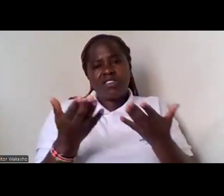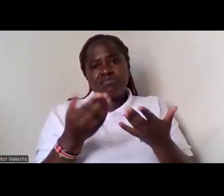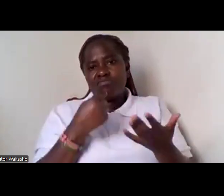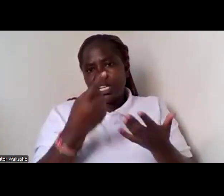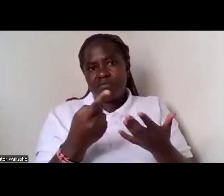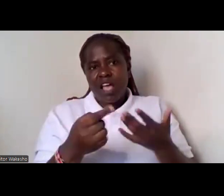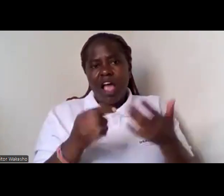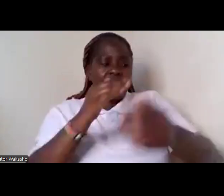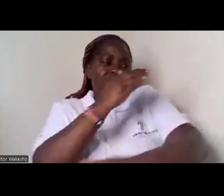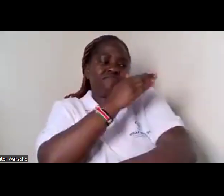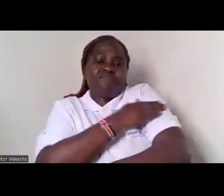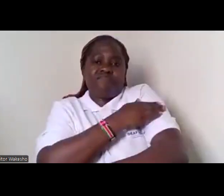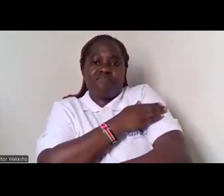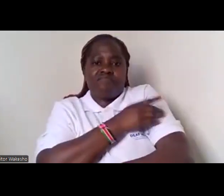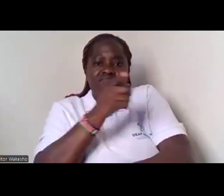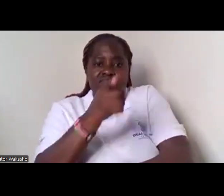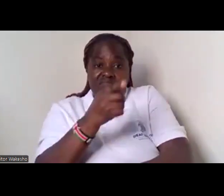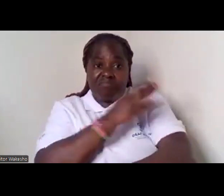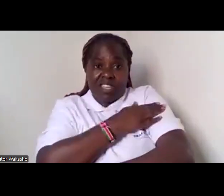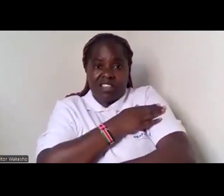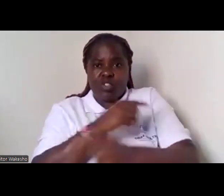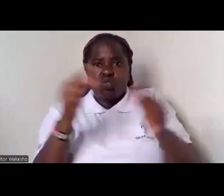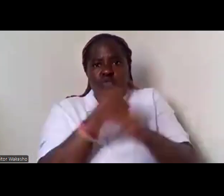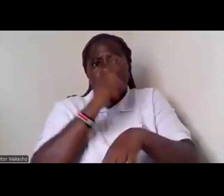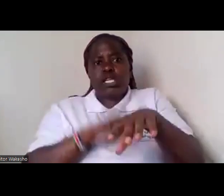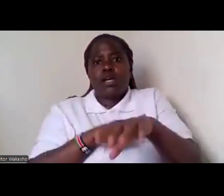patch, because a patch, it's something that you use for a short period.